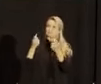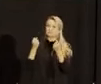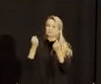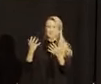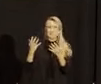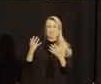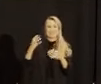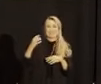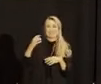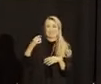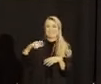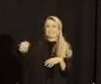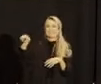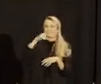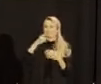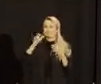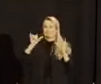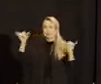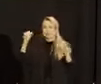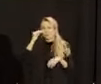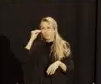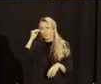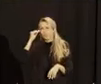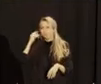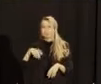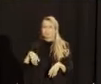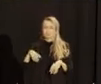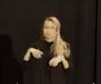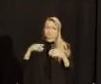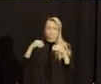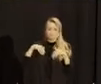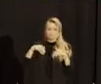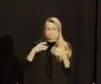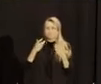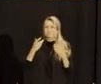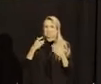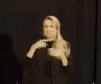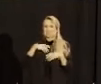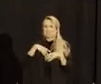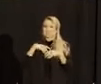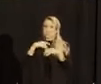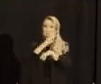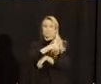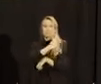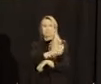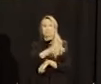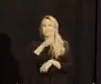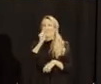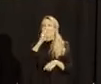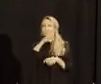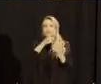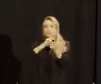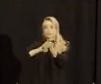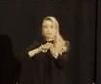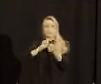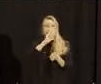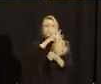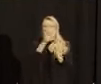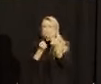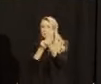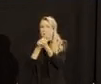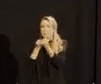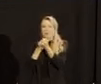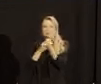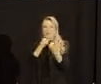at home. We didn't have the individualized care and settings that we depend on, or